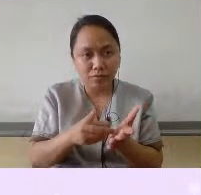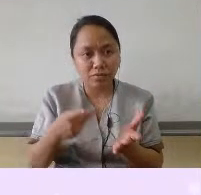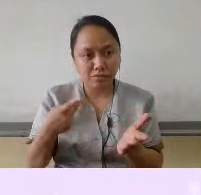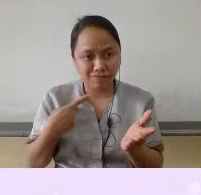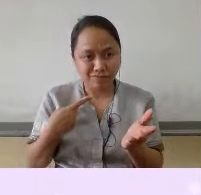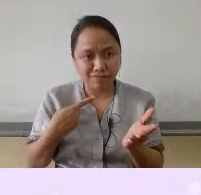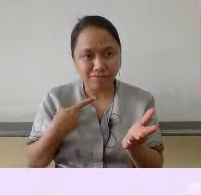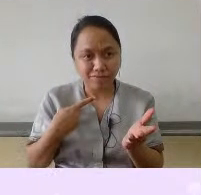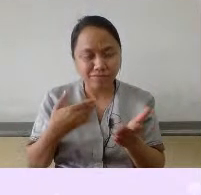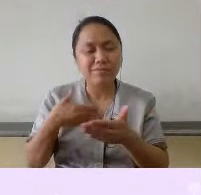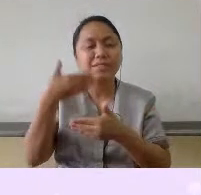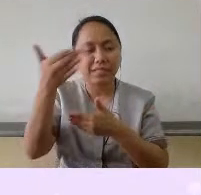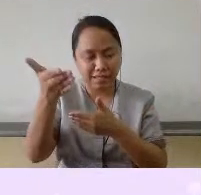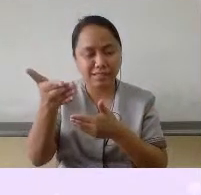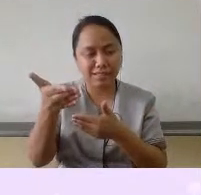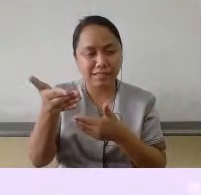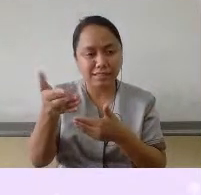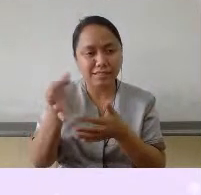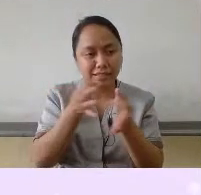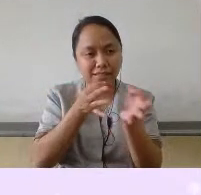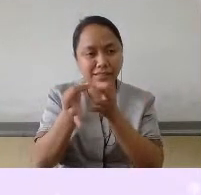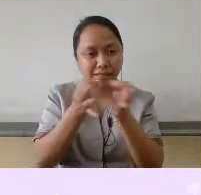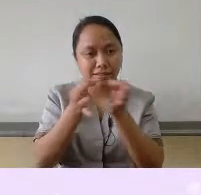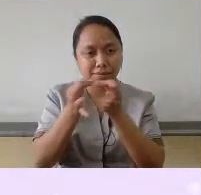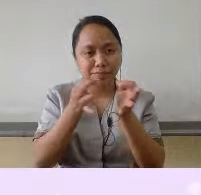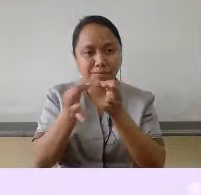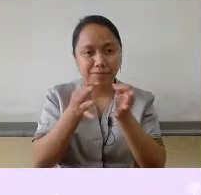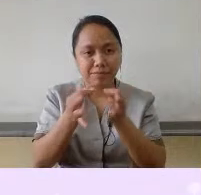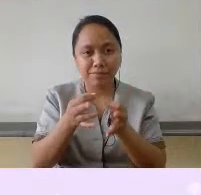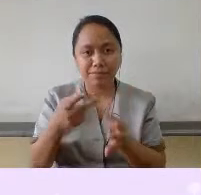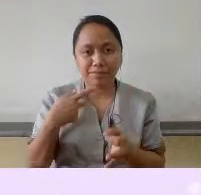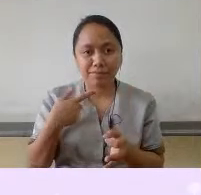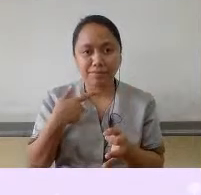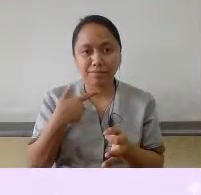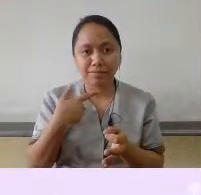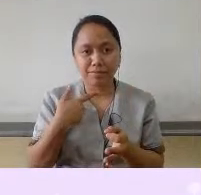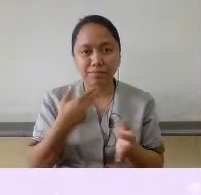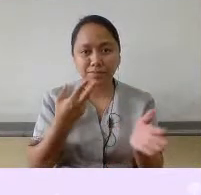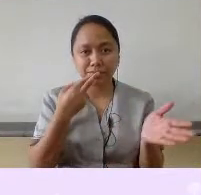susunod na slides. Yung low capacity of our